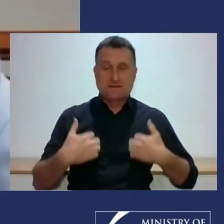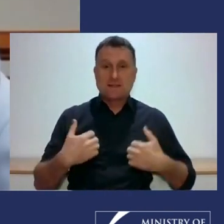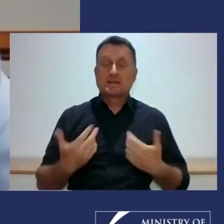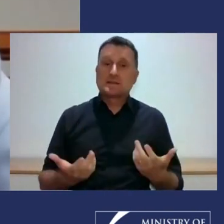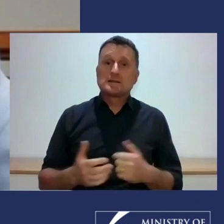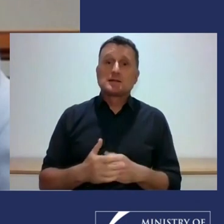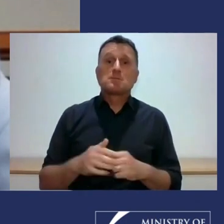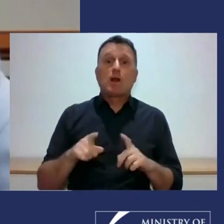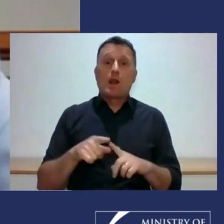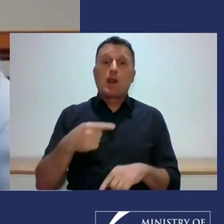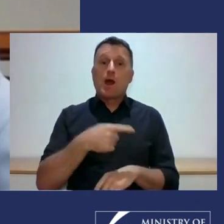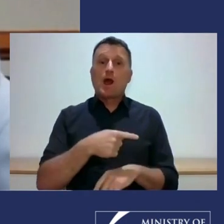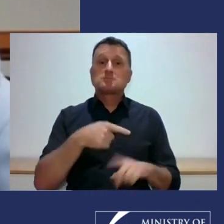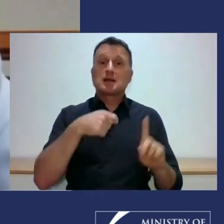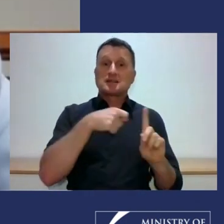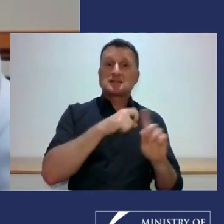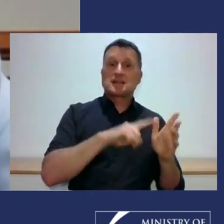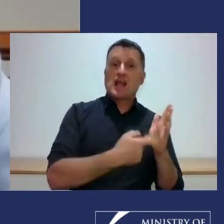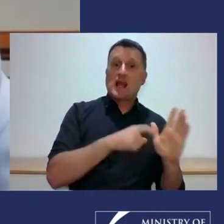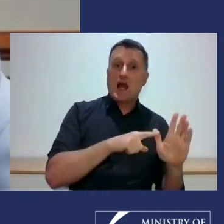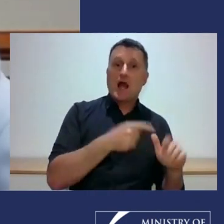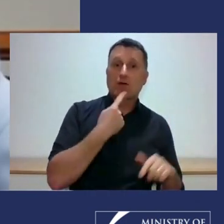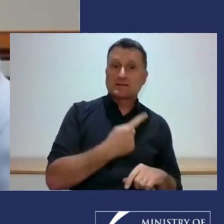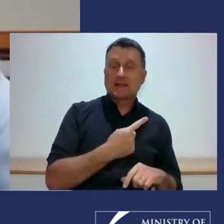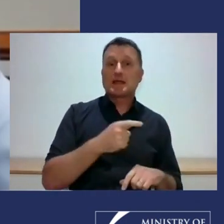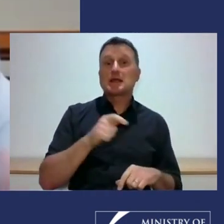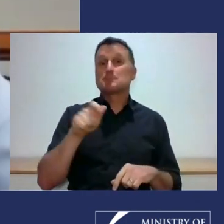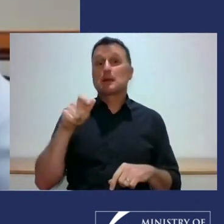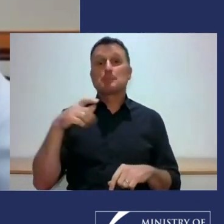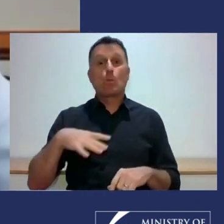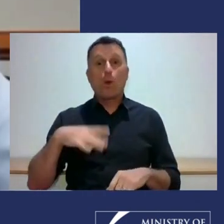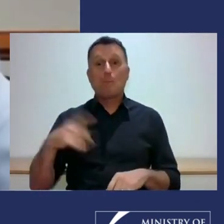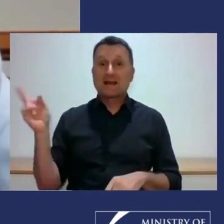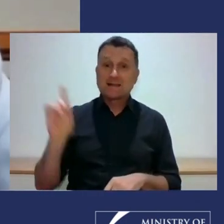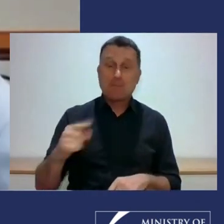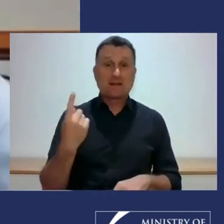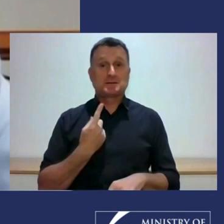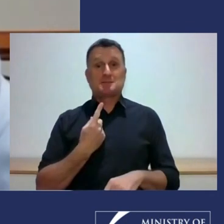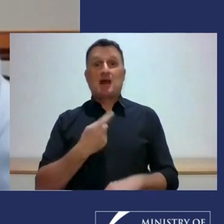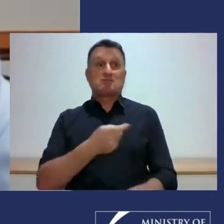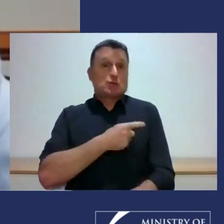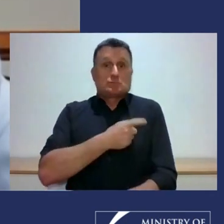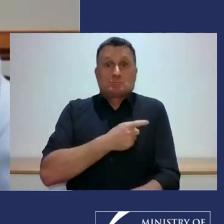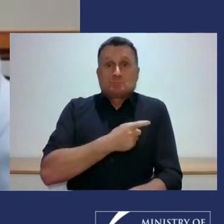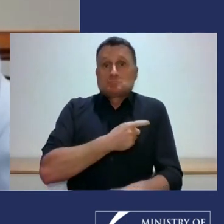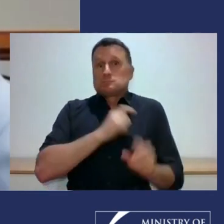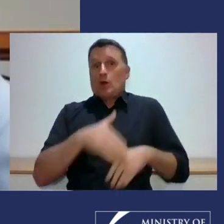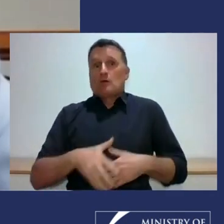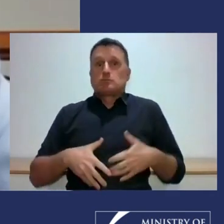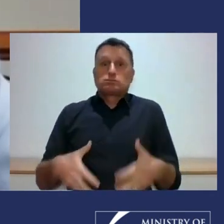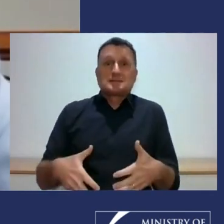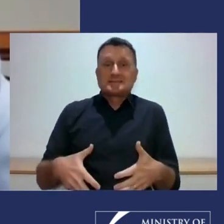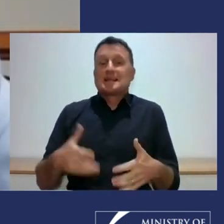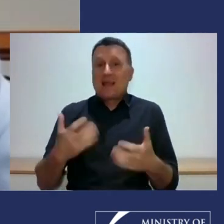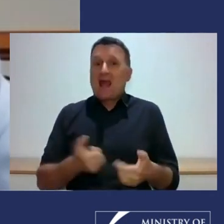So they're coming in, they're nervous anyway, about having a baby anyway, they may be, wherever they're having baby. So I think